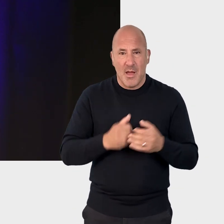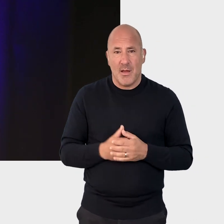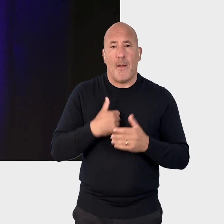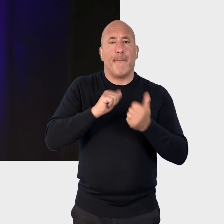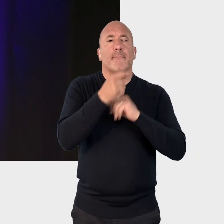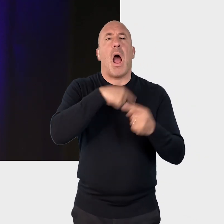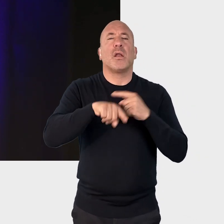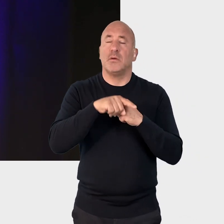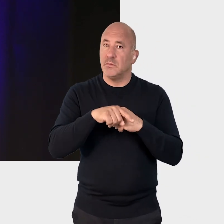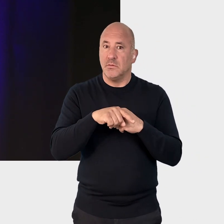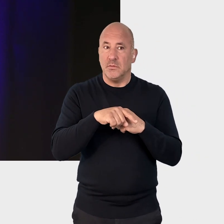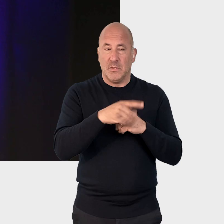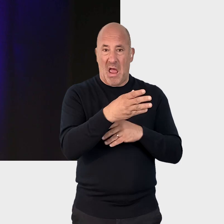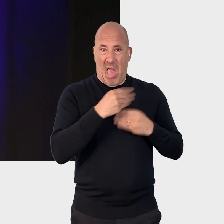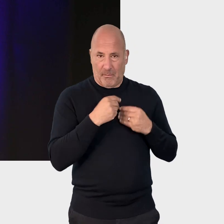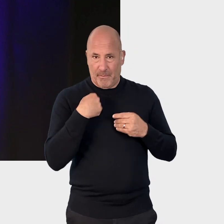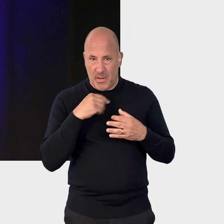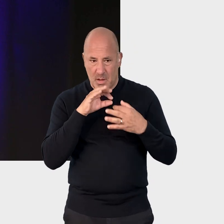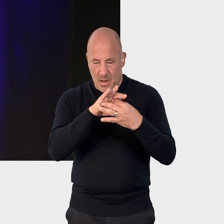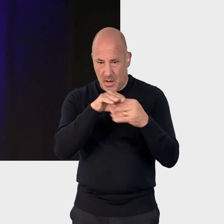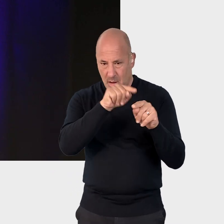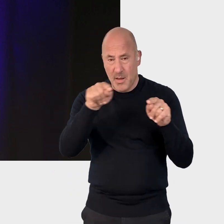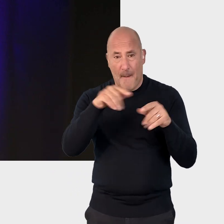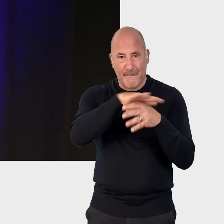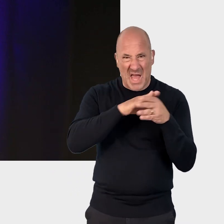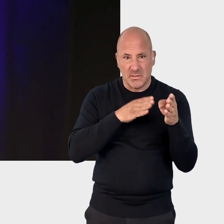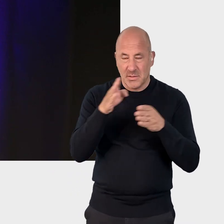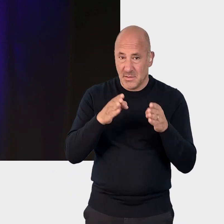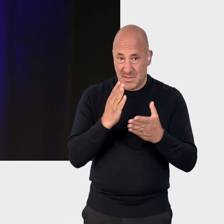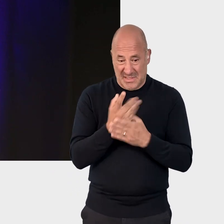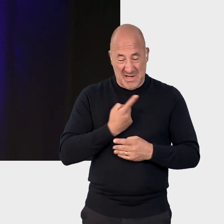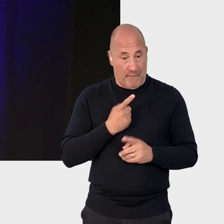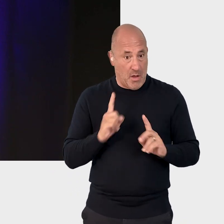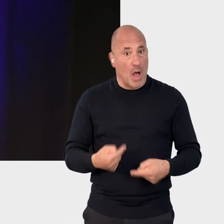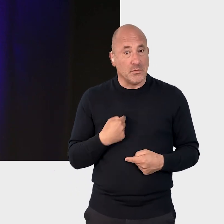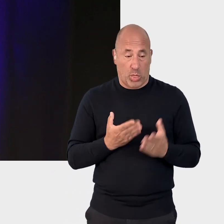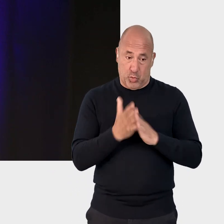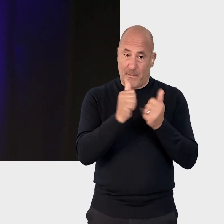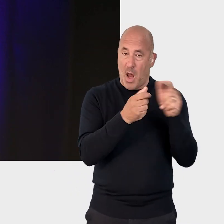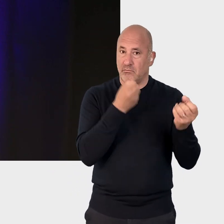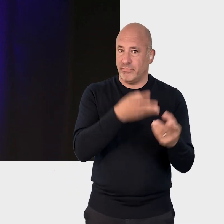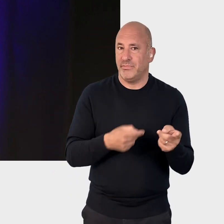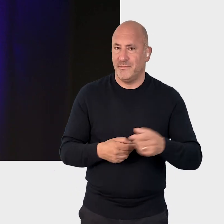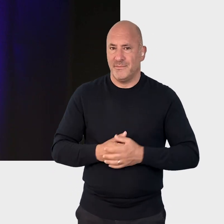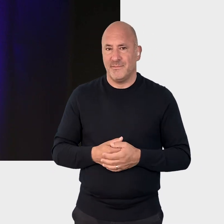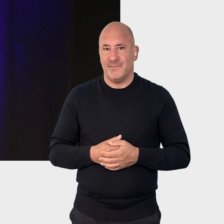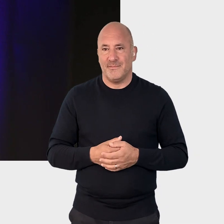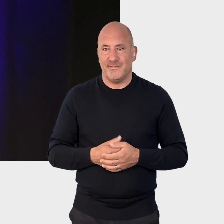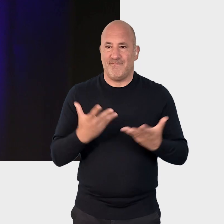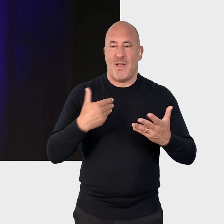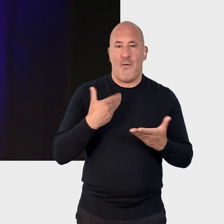their communities. Our partners have enabled us to connect with people and places in ways that we just couldn't be able to